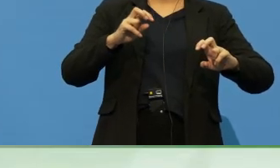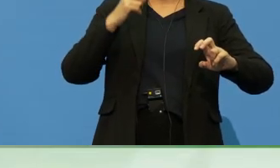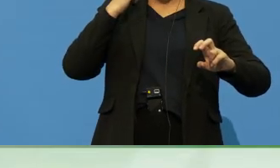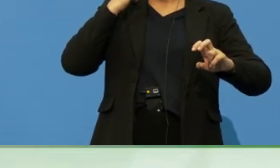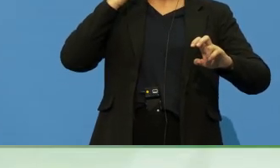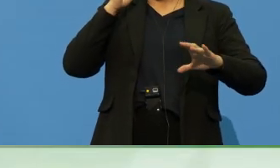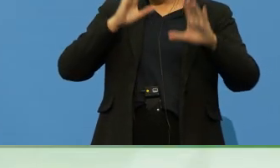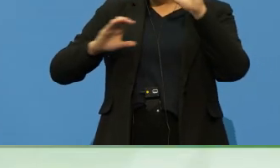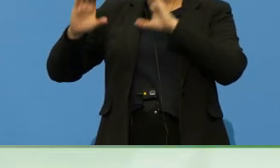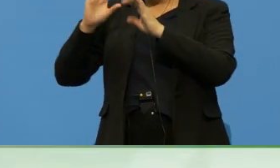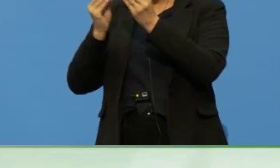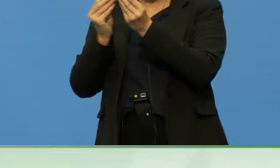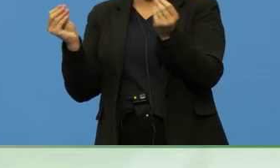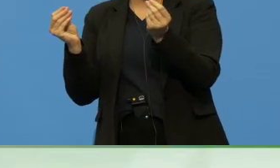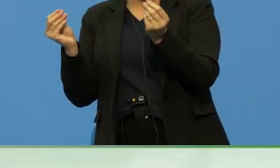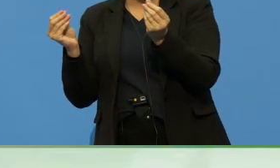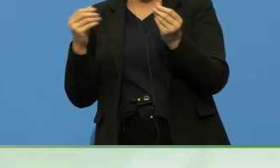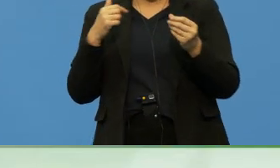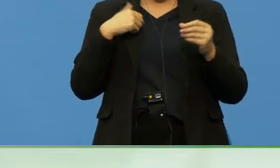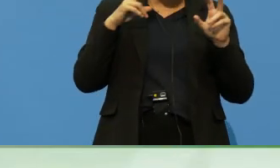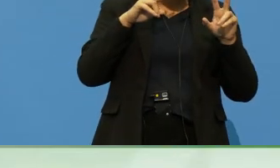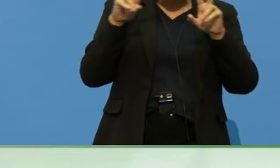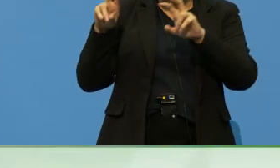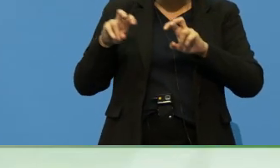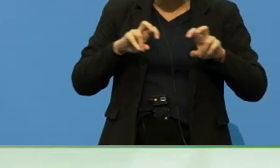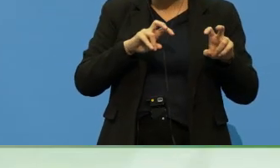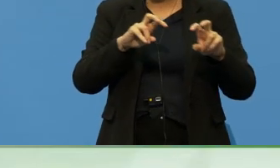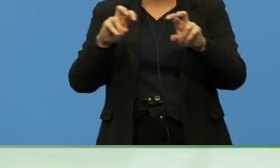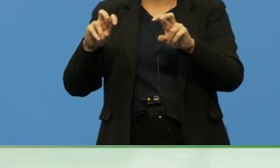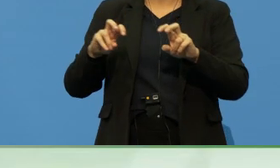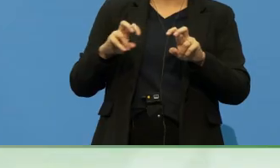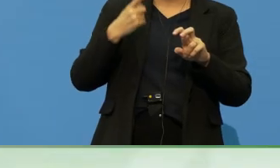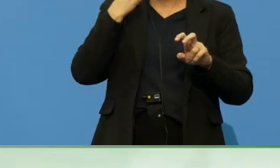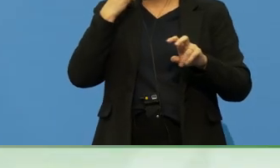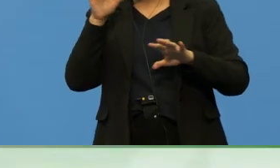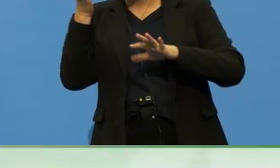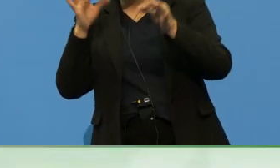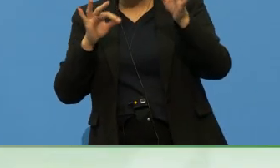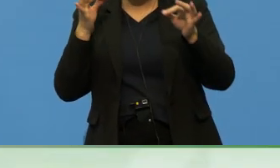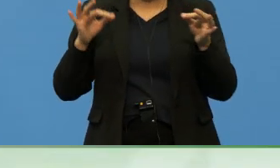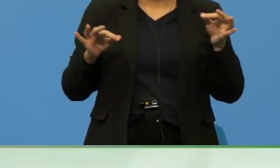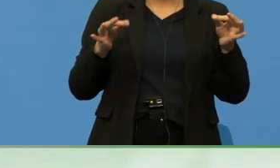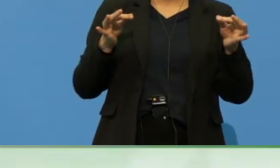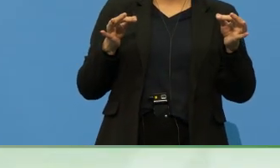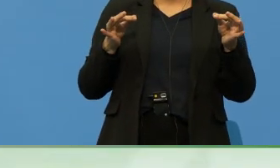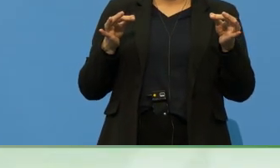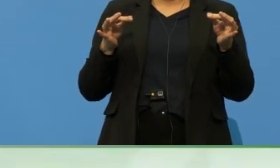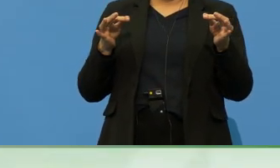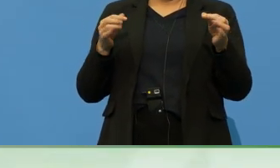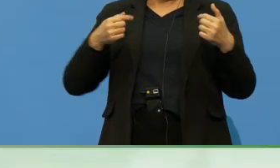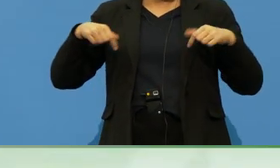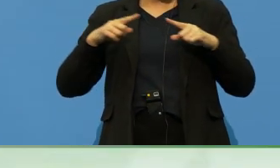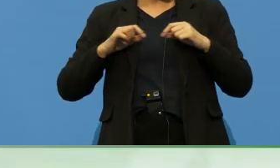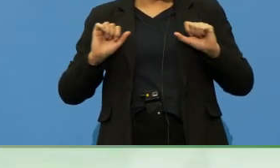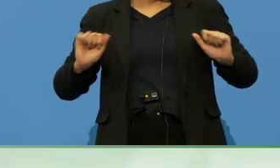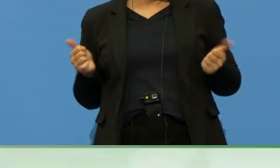all things you have to deal with. We have to be frugal for energy. We have to